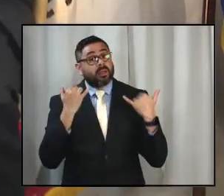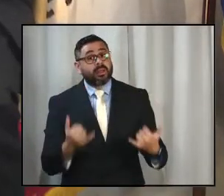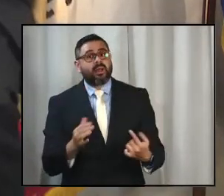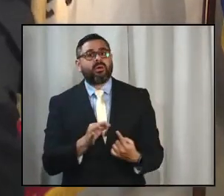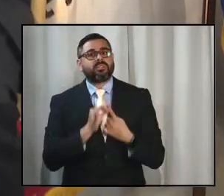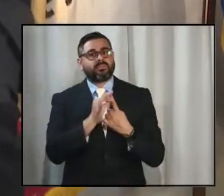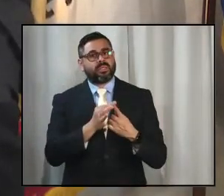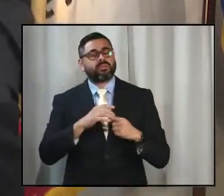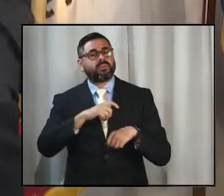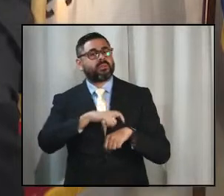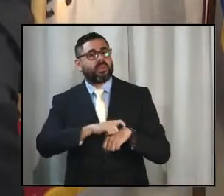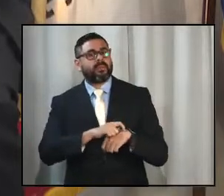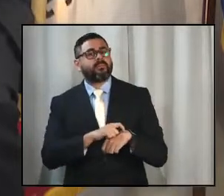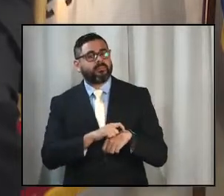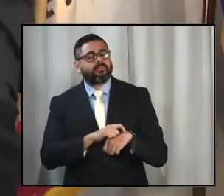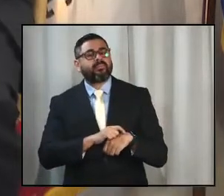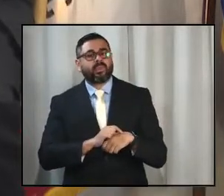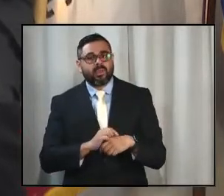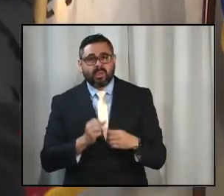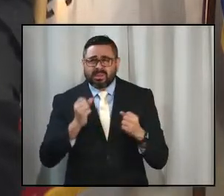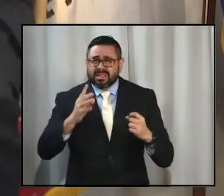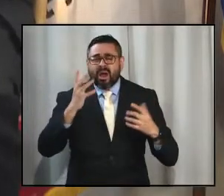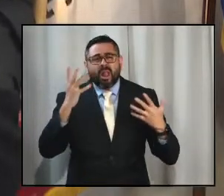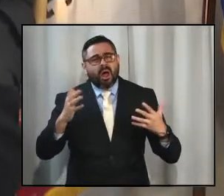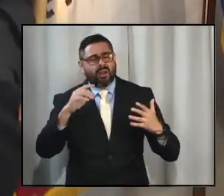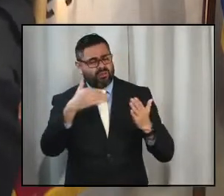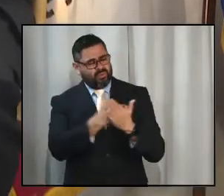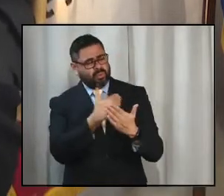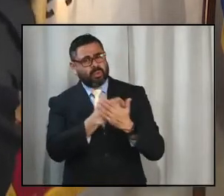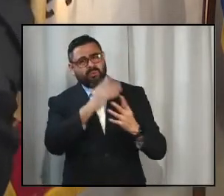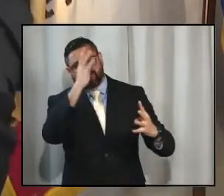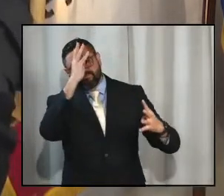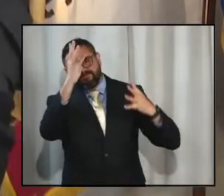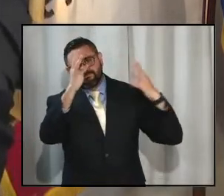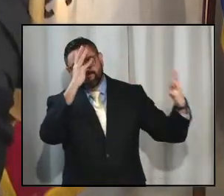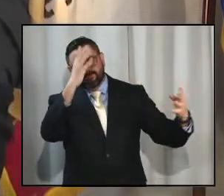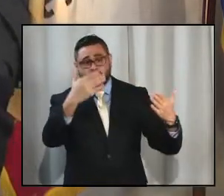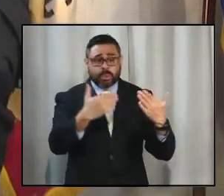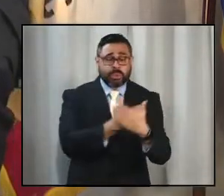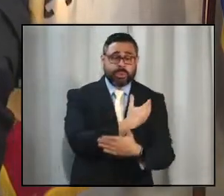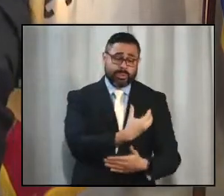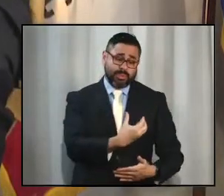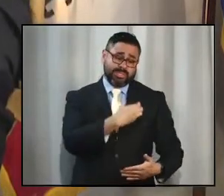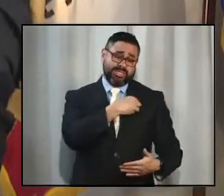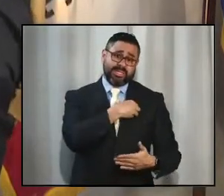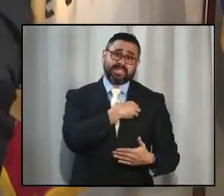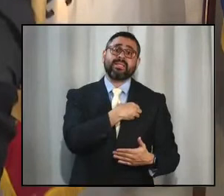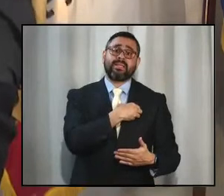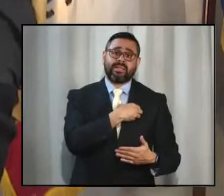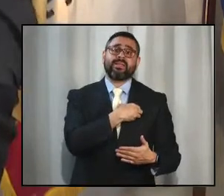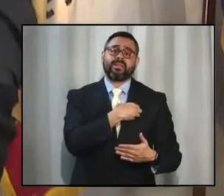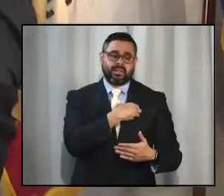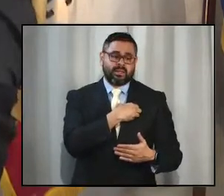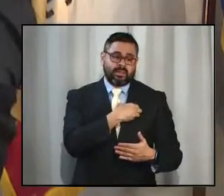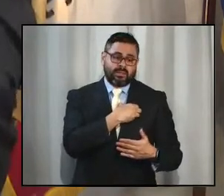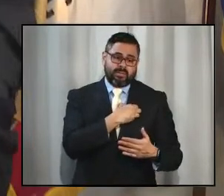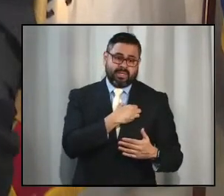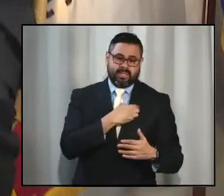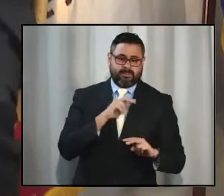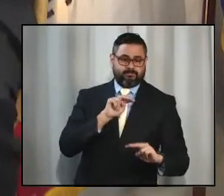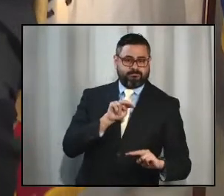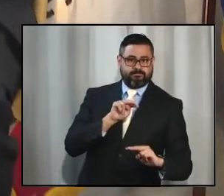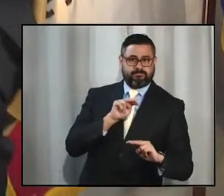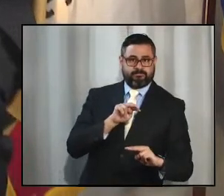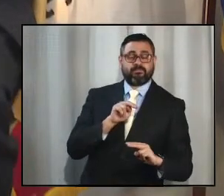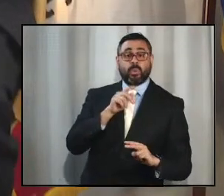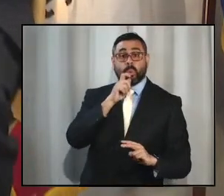public safety, as you see a lot of innovation coming forward from our new Citizen Police Oversight Commission, adopted by the